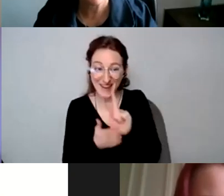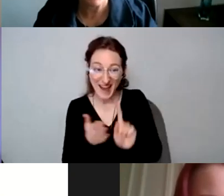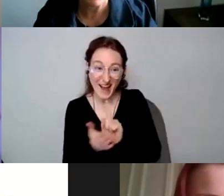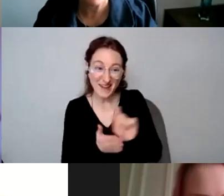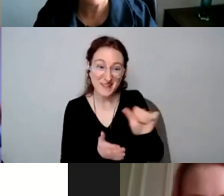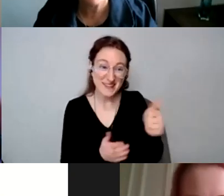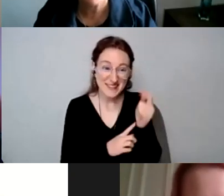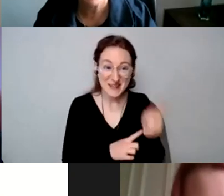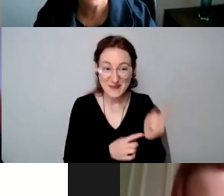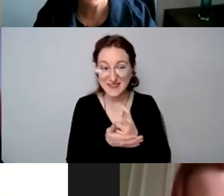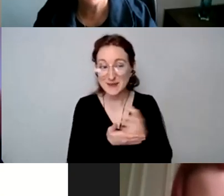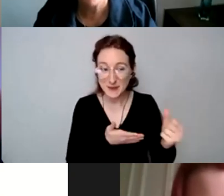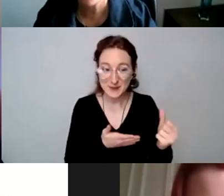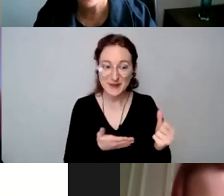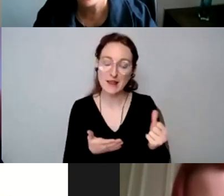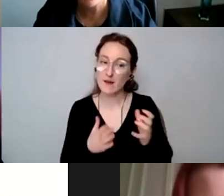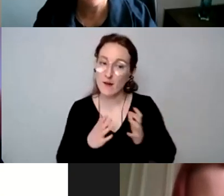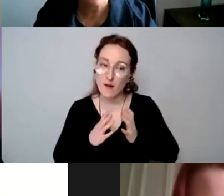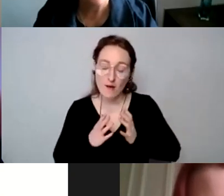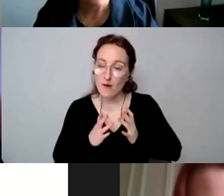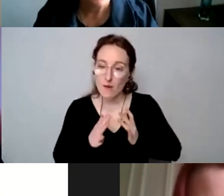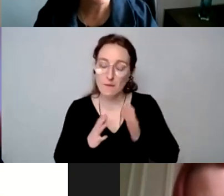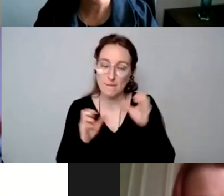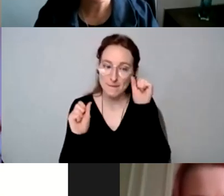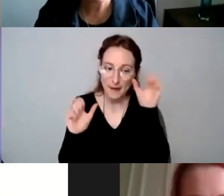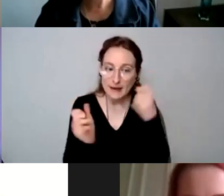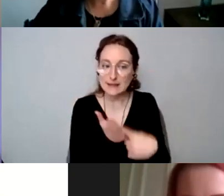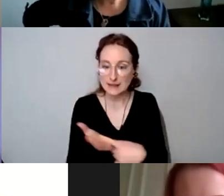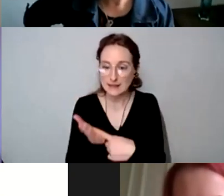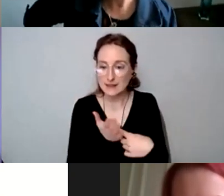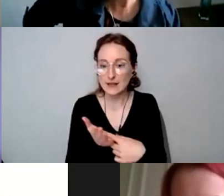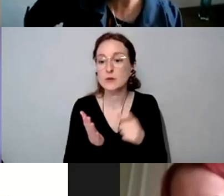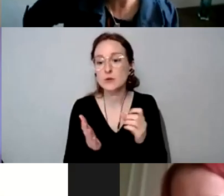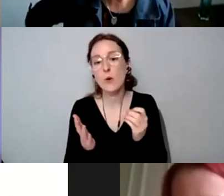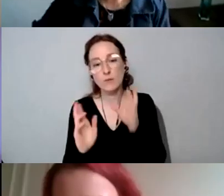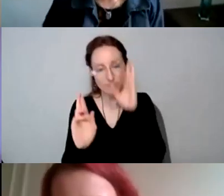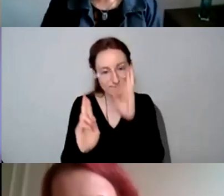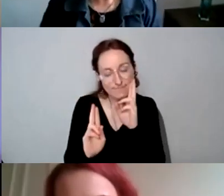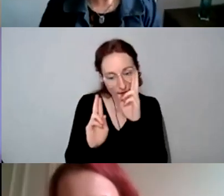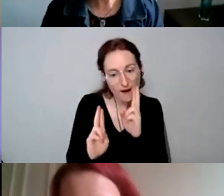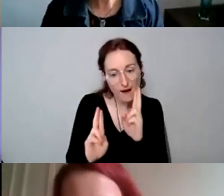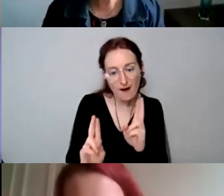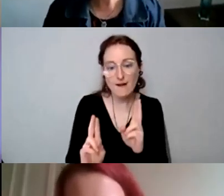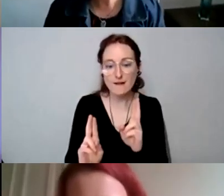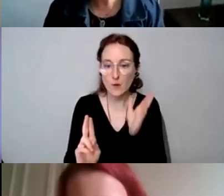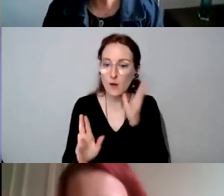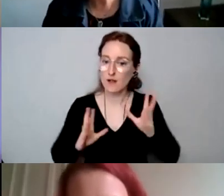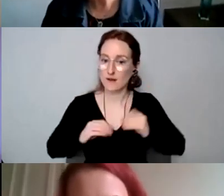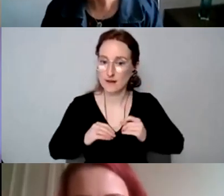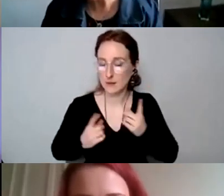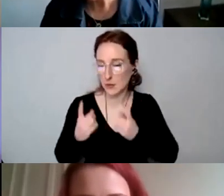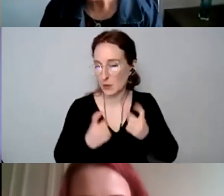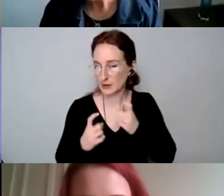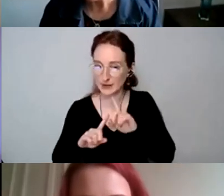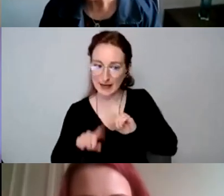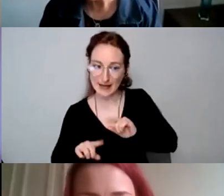this stimulating discussion. And I do want to honor our promise to the audience to take questions. I'll start with